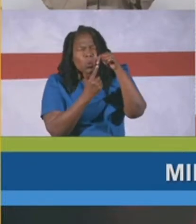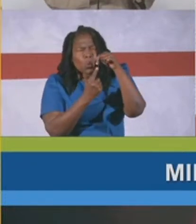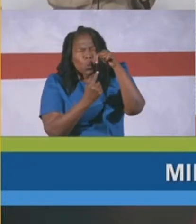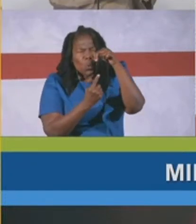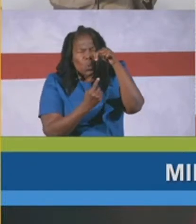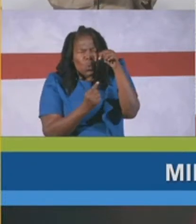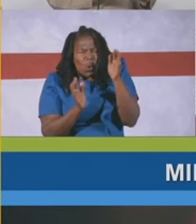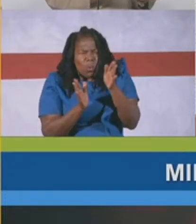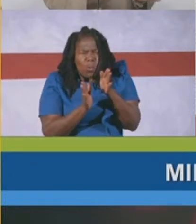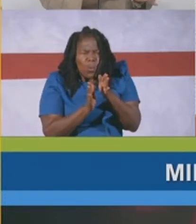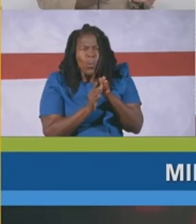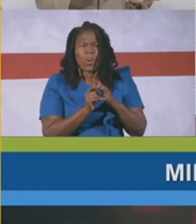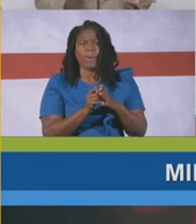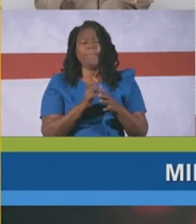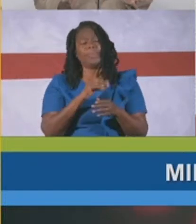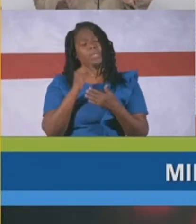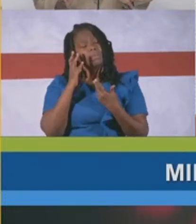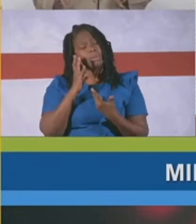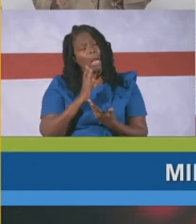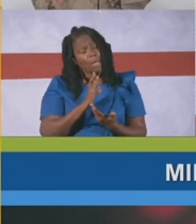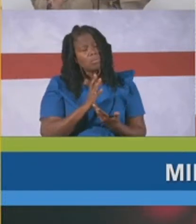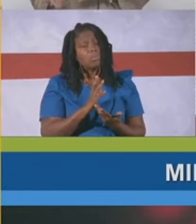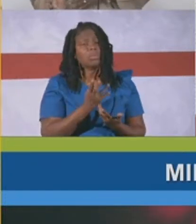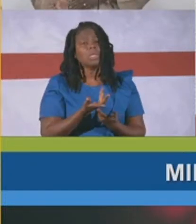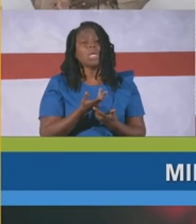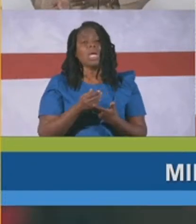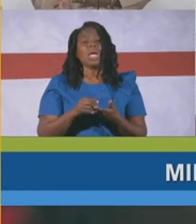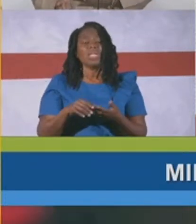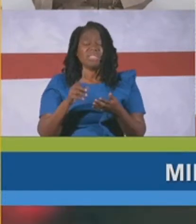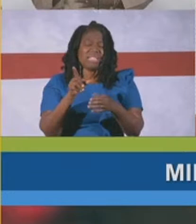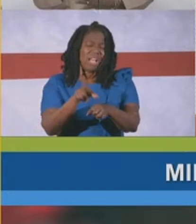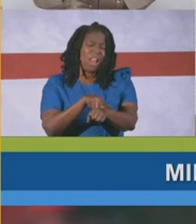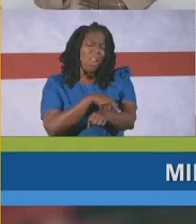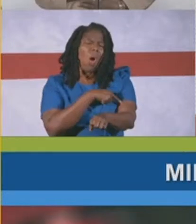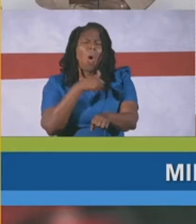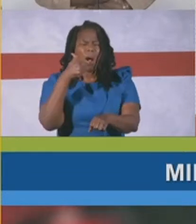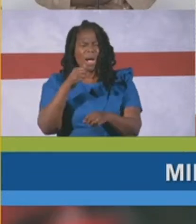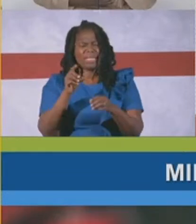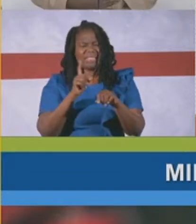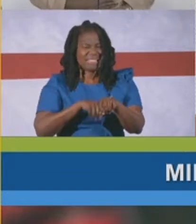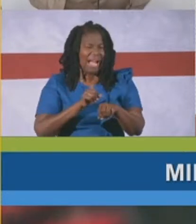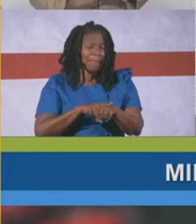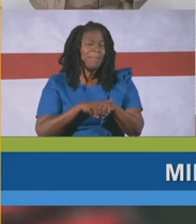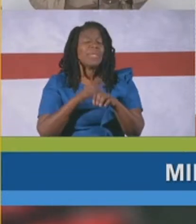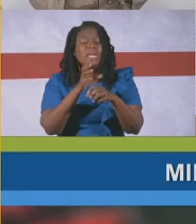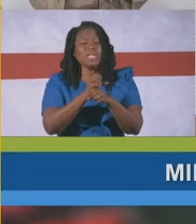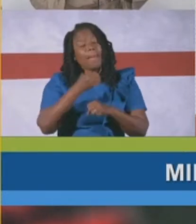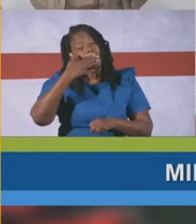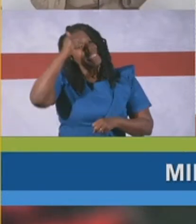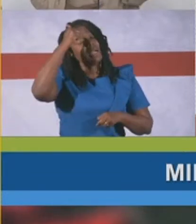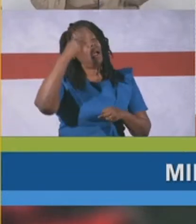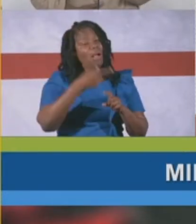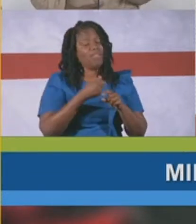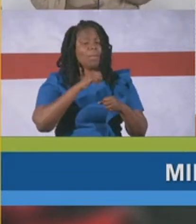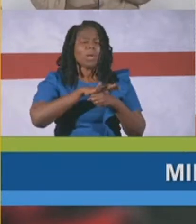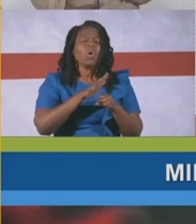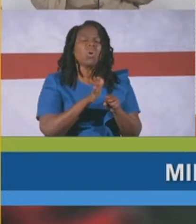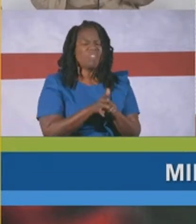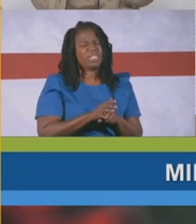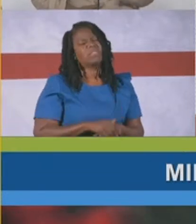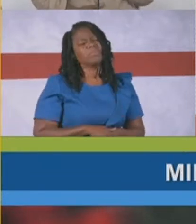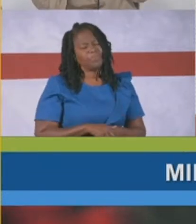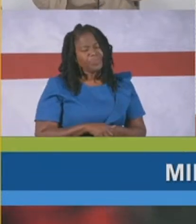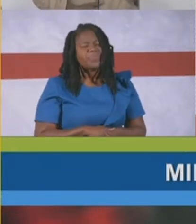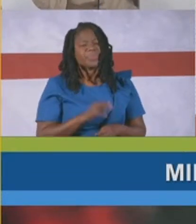unfortunately seem to take a longer time to clear their COVID-19. This is one subgroup of patients that we would